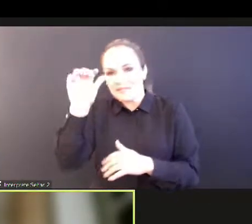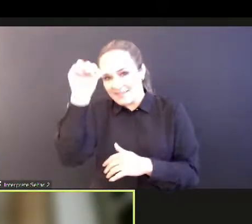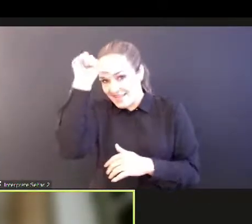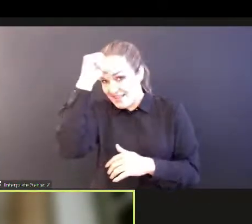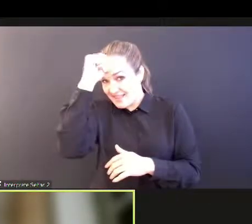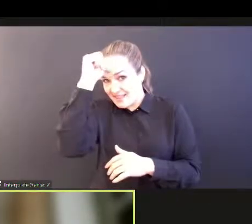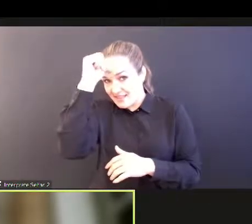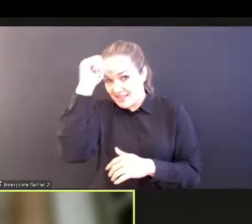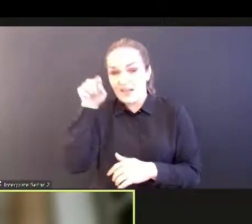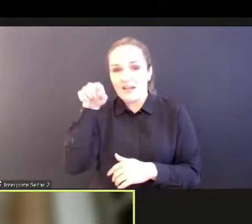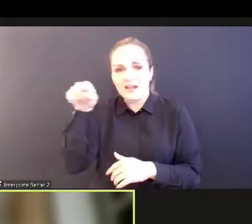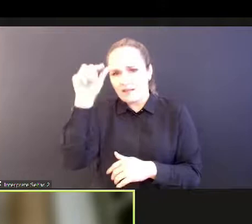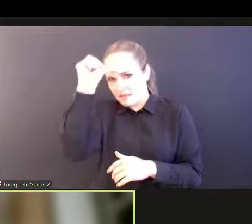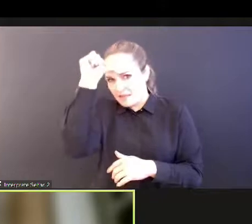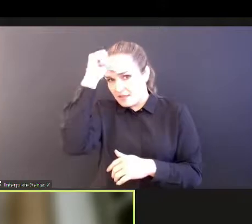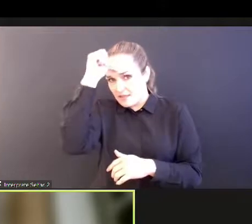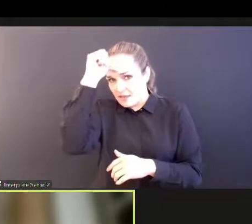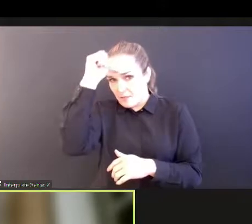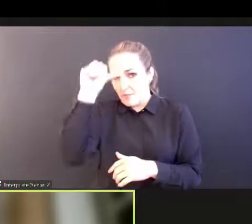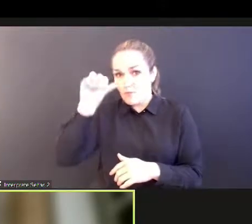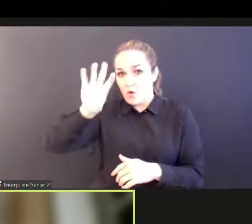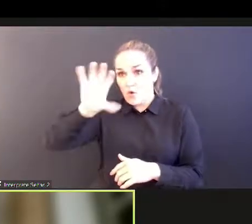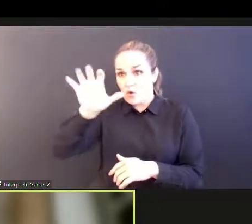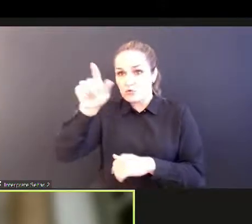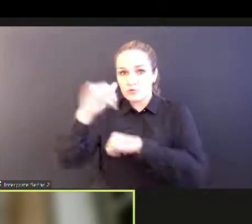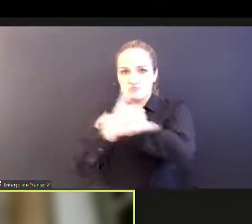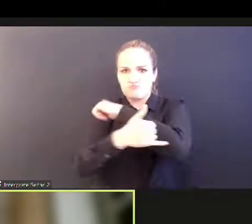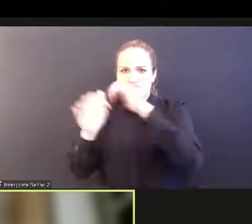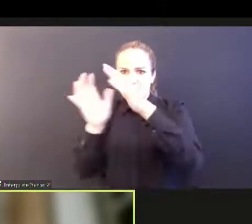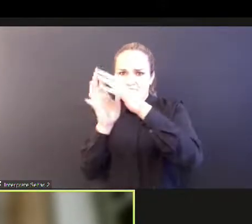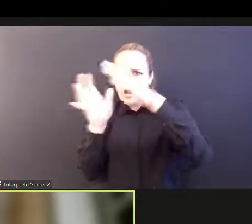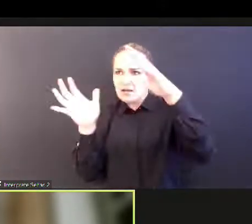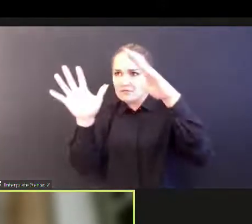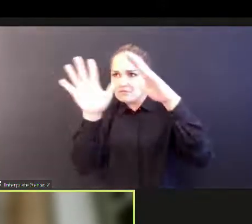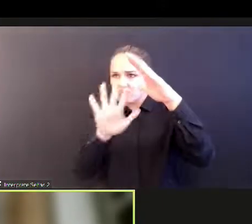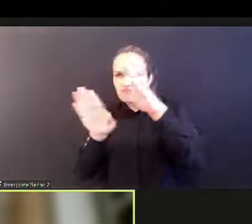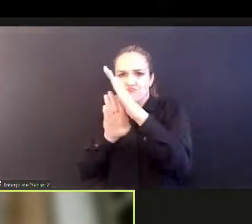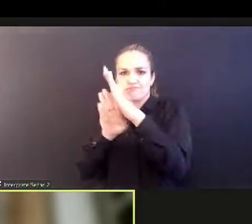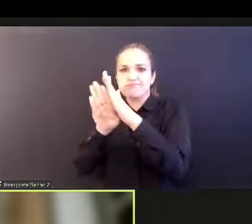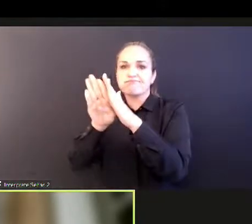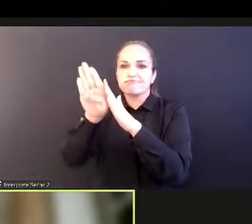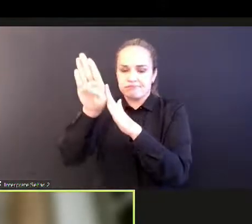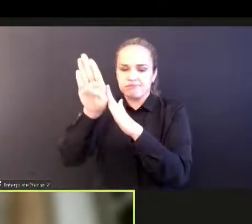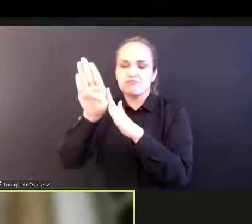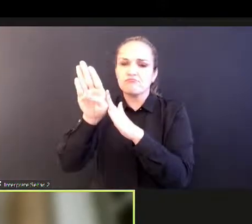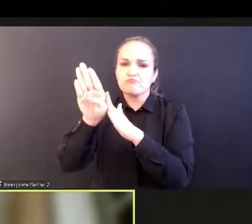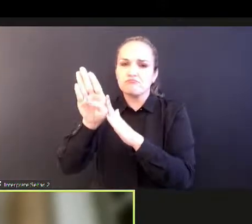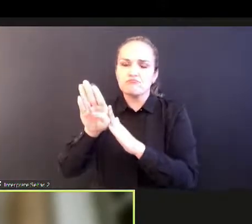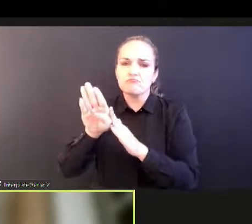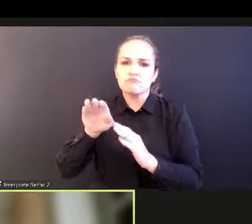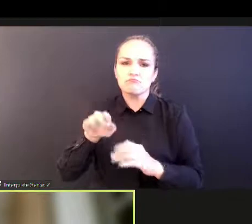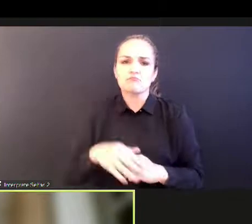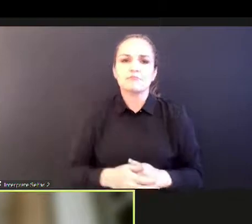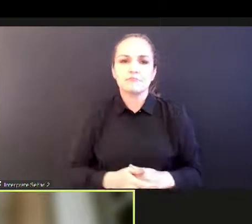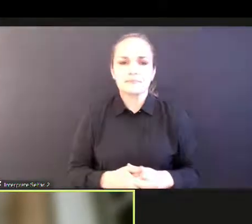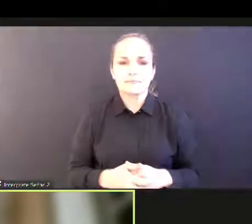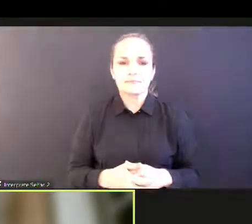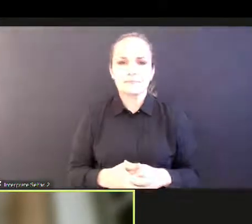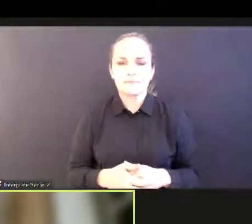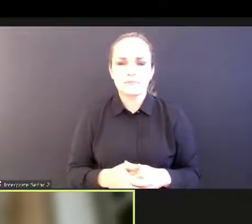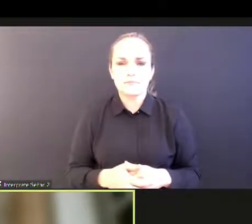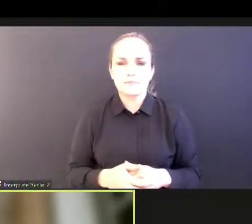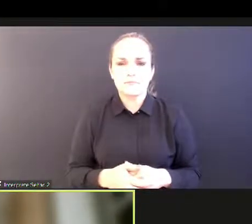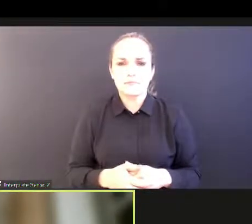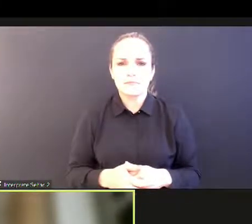Southeast, and Central and South Asia together, they account for $700 billion worth of digital services exports, or 97%